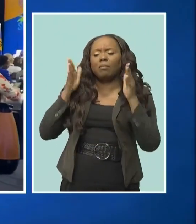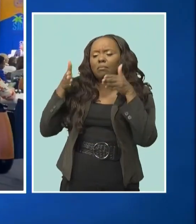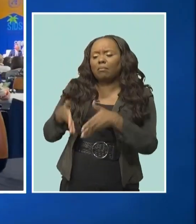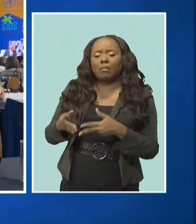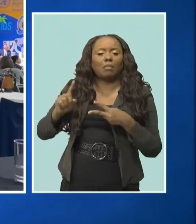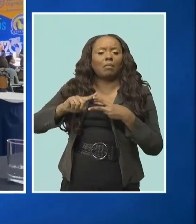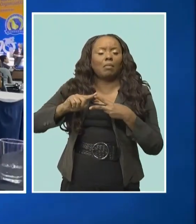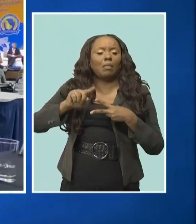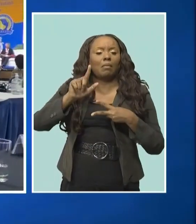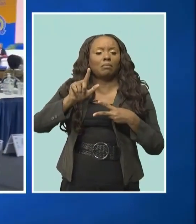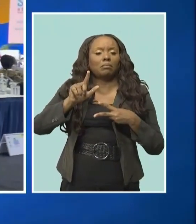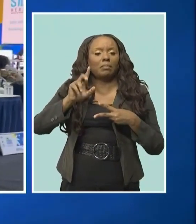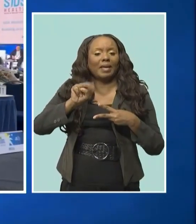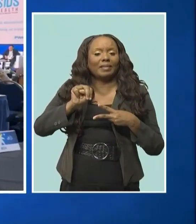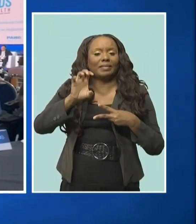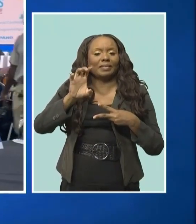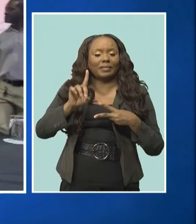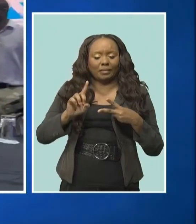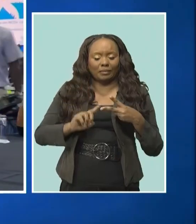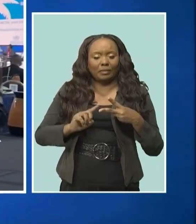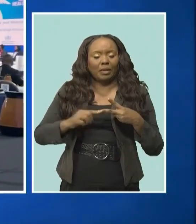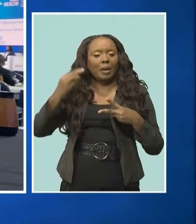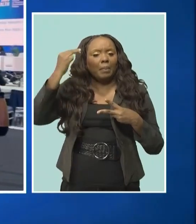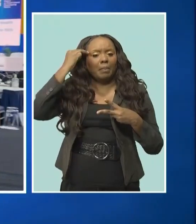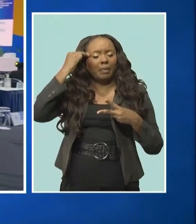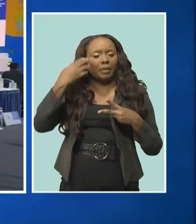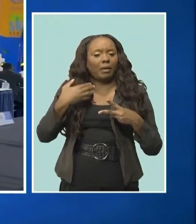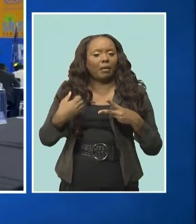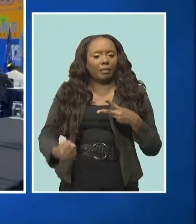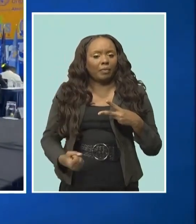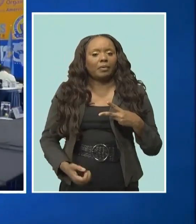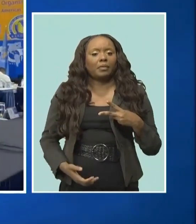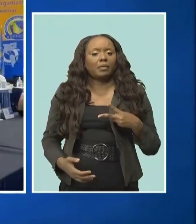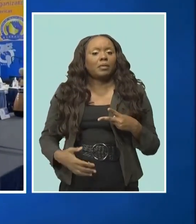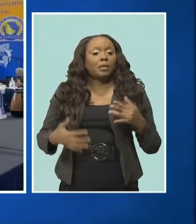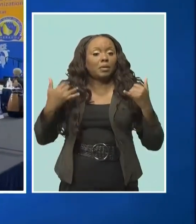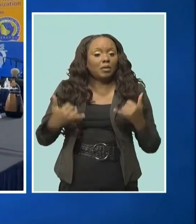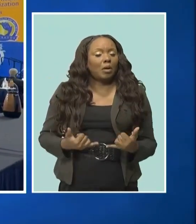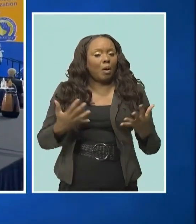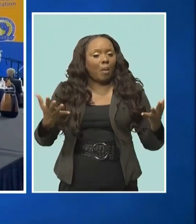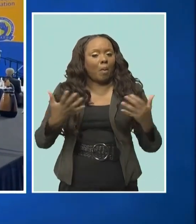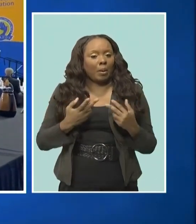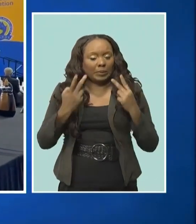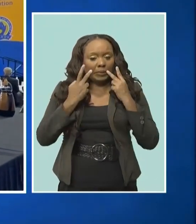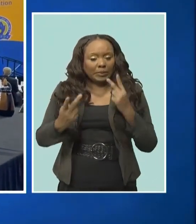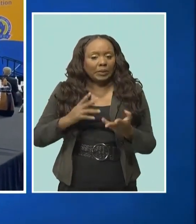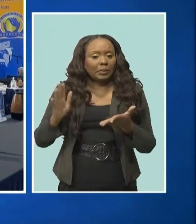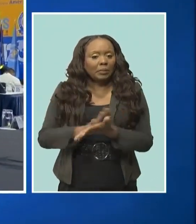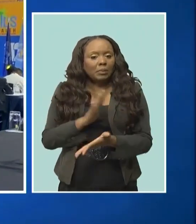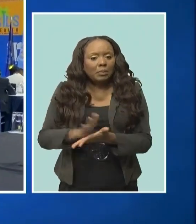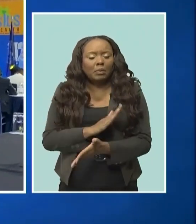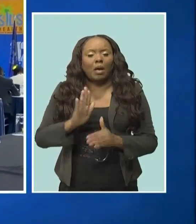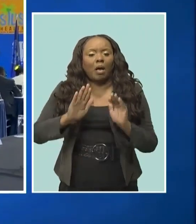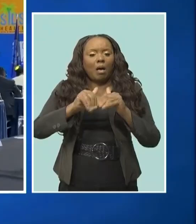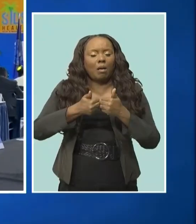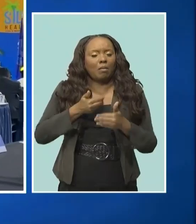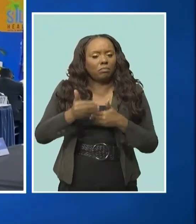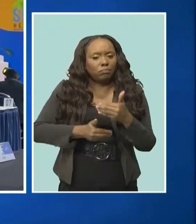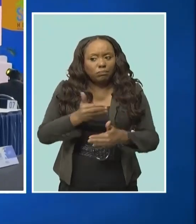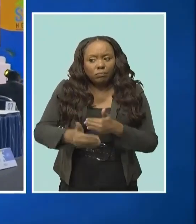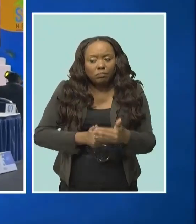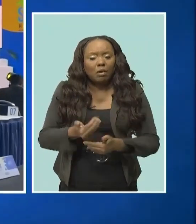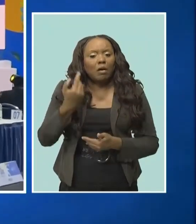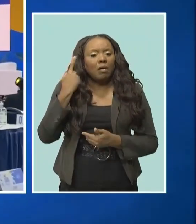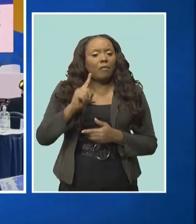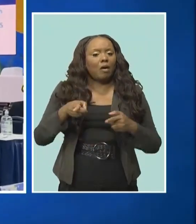health. The Chief Medical Officer says he's now looking forward to the outcome document, which charts the way forward for the management of chronic